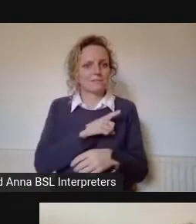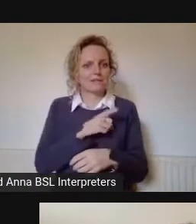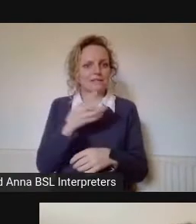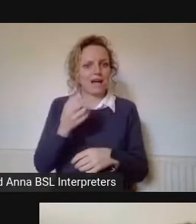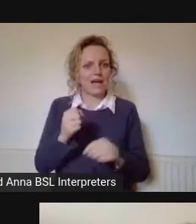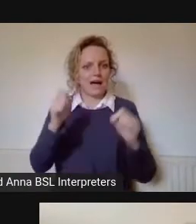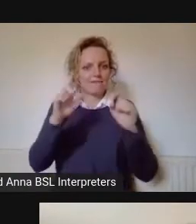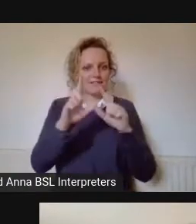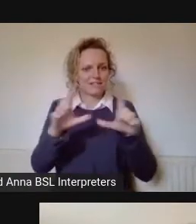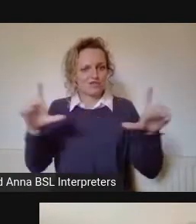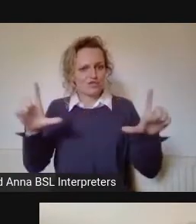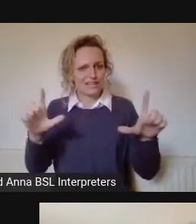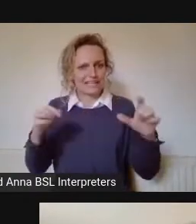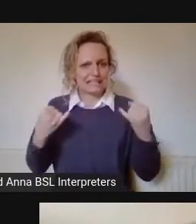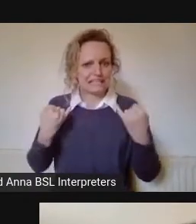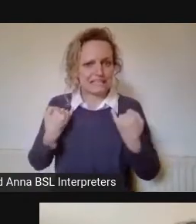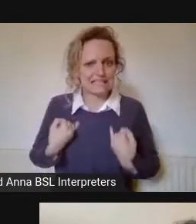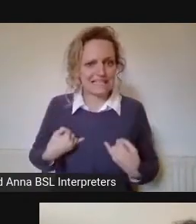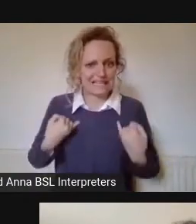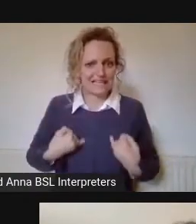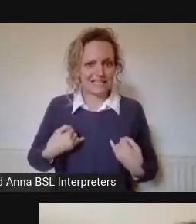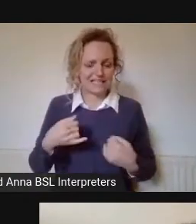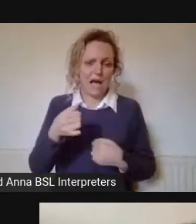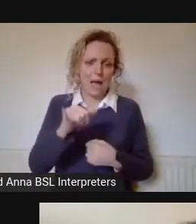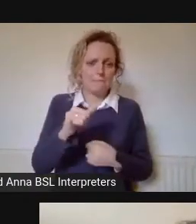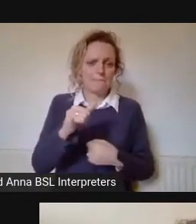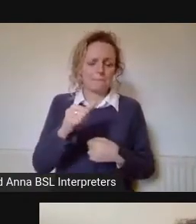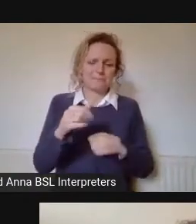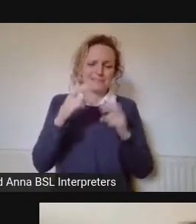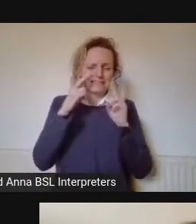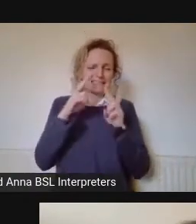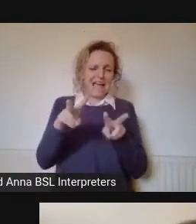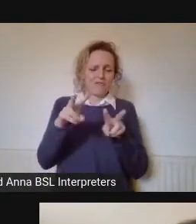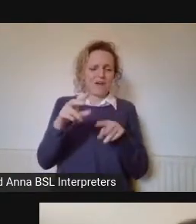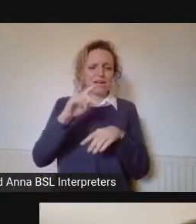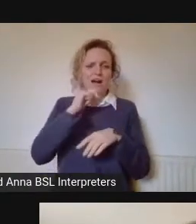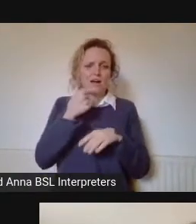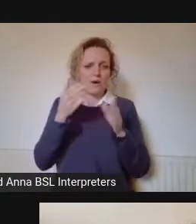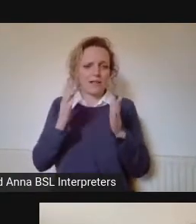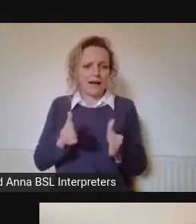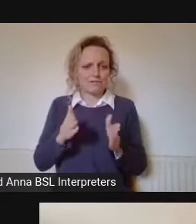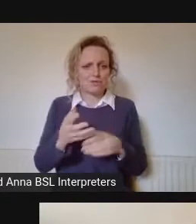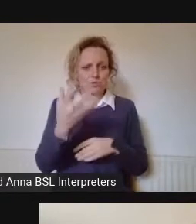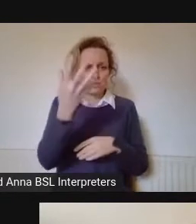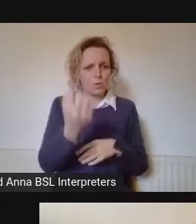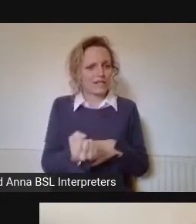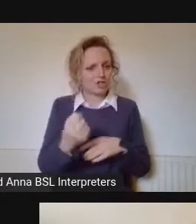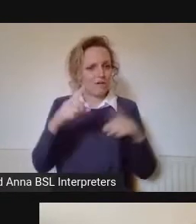sickness, and I might have to switch off my camera. But I'll give you a description of what I look like beforehand.